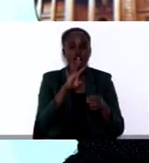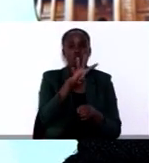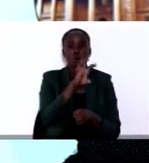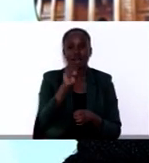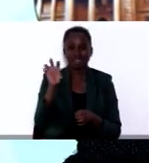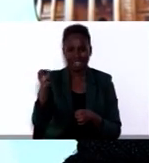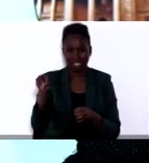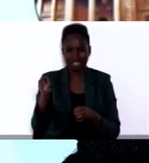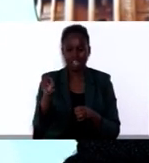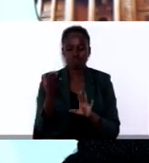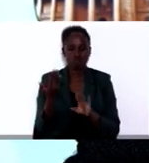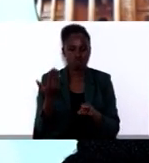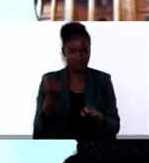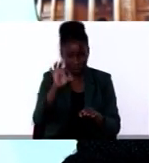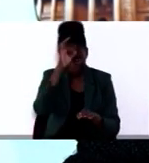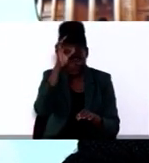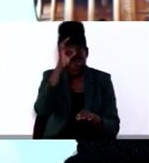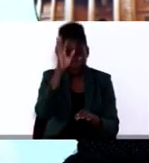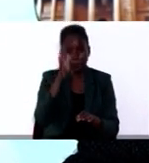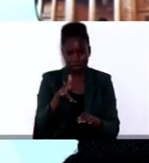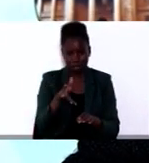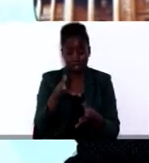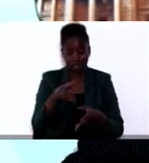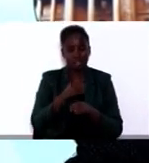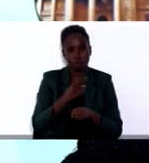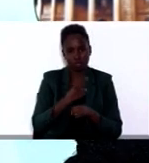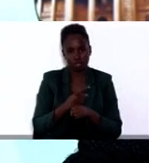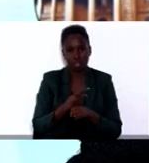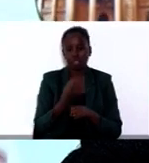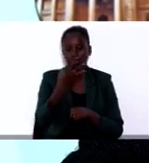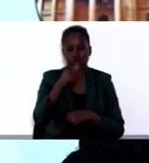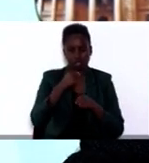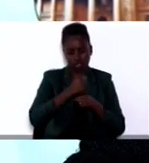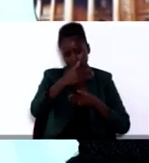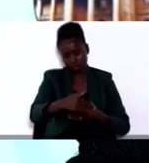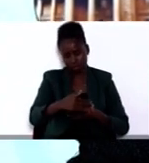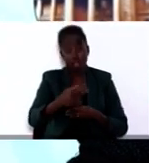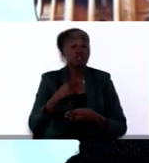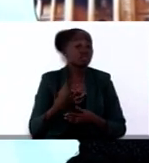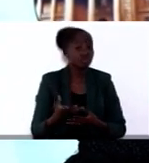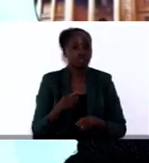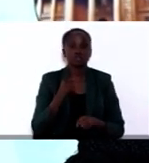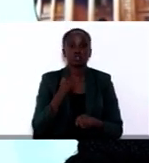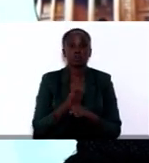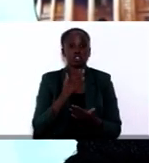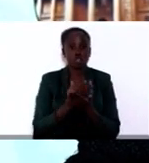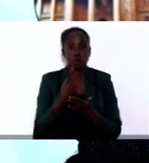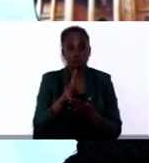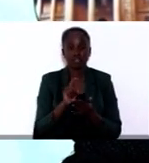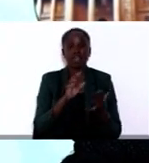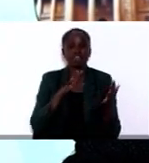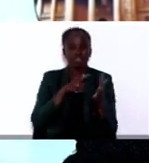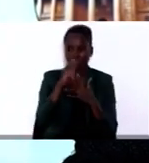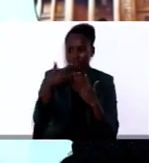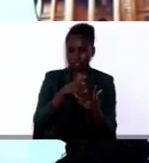additional traffic police in Gauteng over the next 3 years to enhance the visibility of